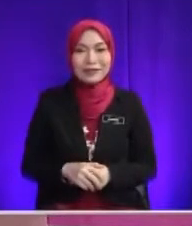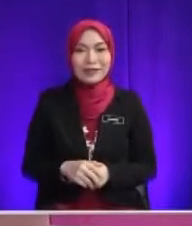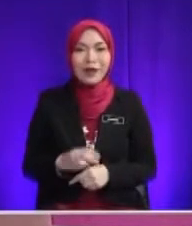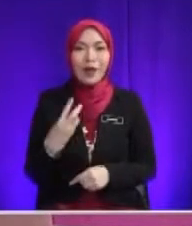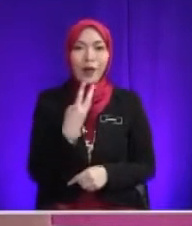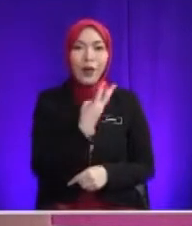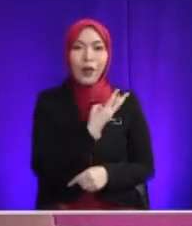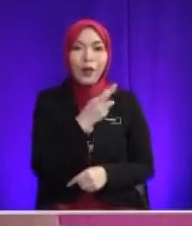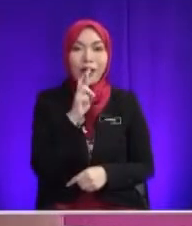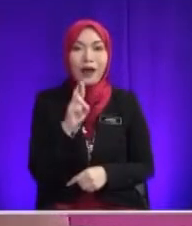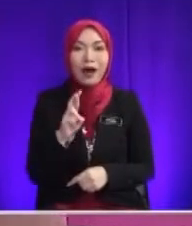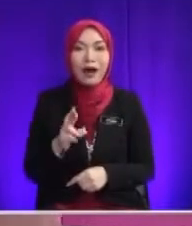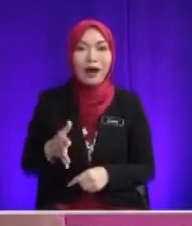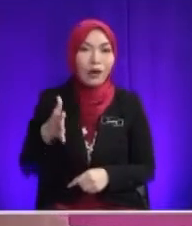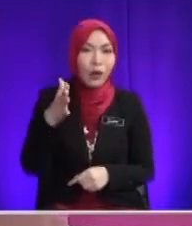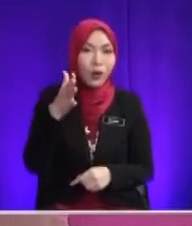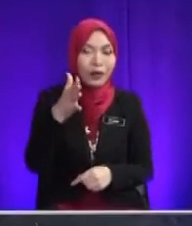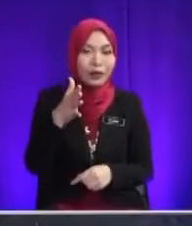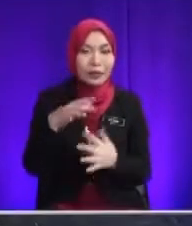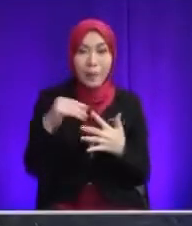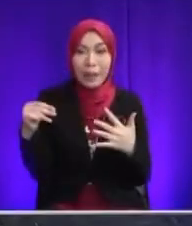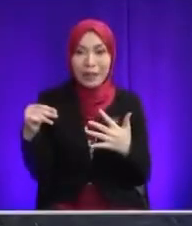which one is the correct answer. Alright.